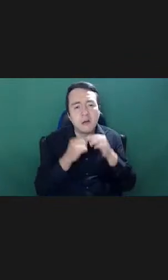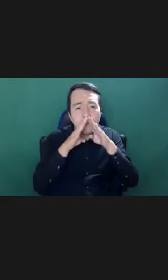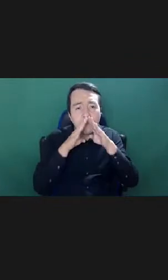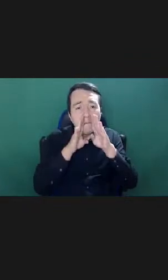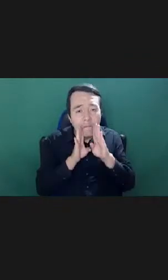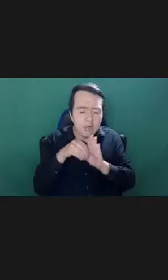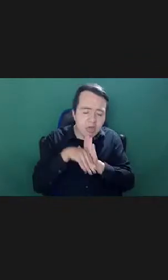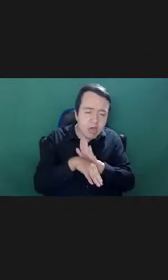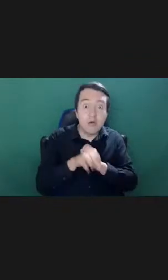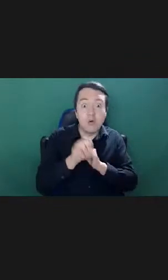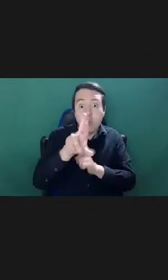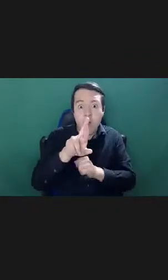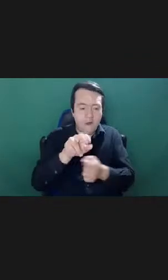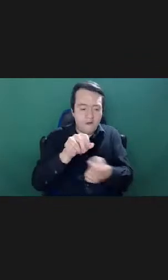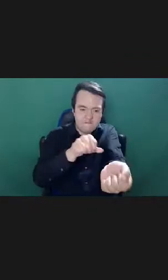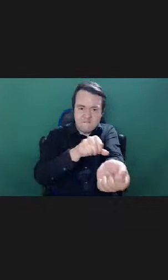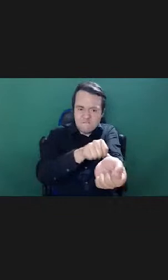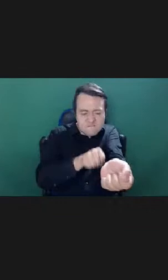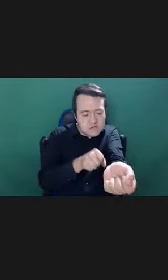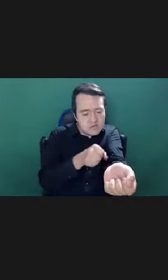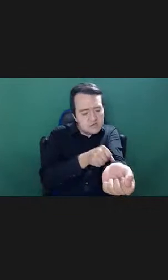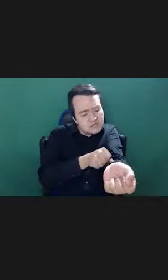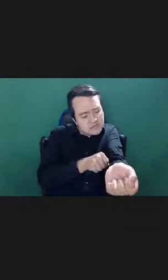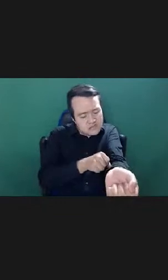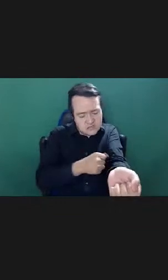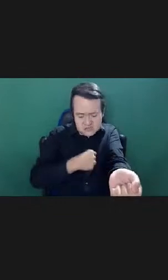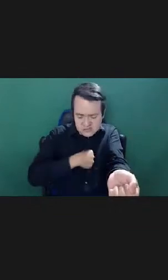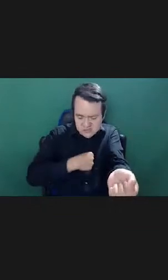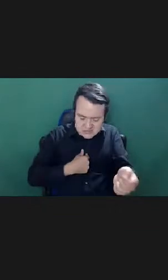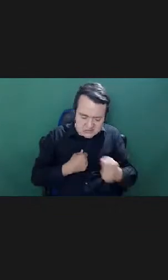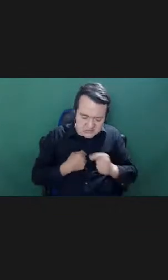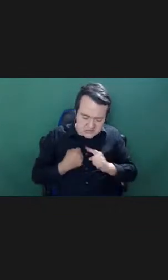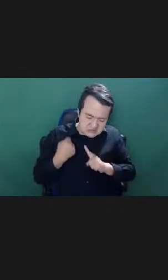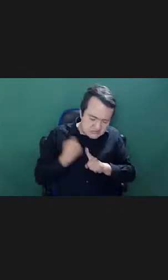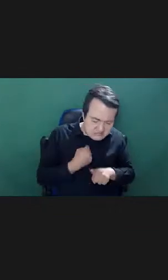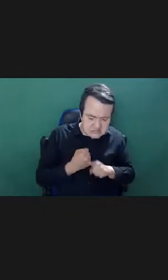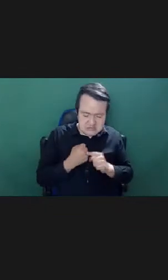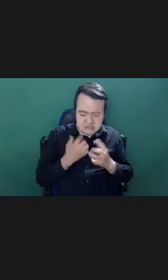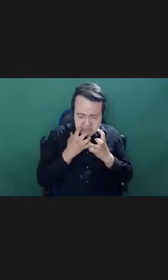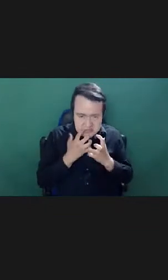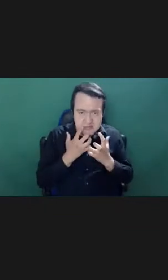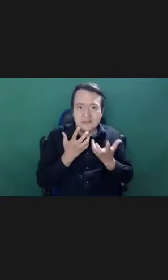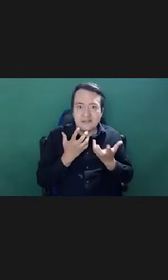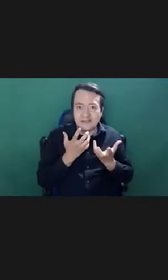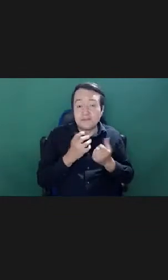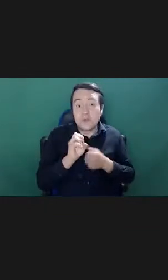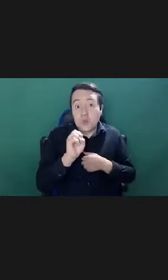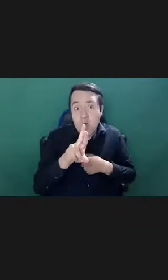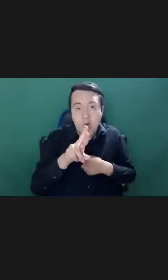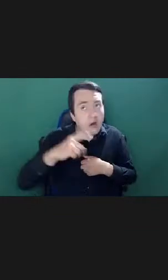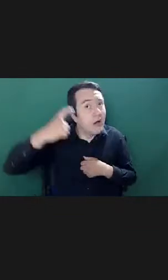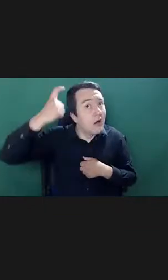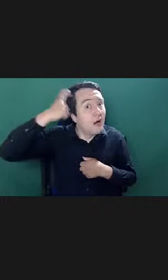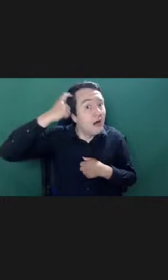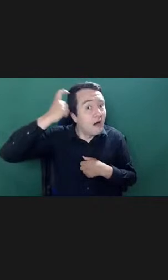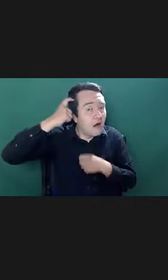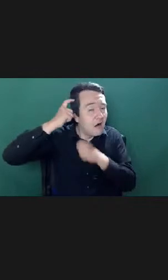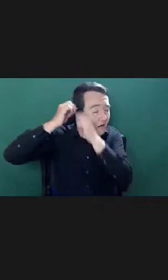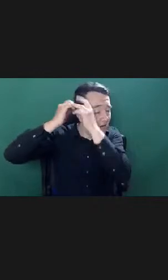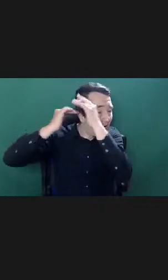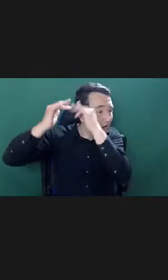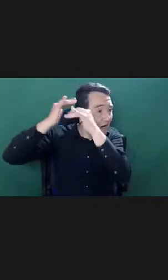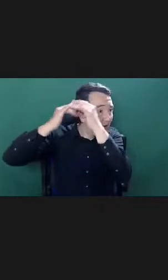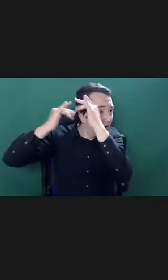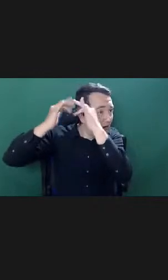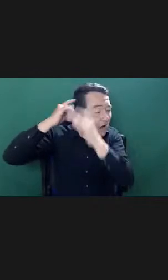pain. But also in Canada, 20 to 30% of the burden due to substance use. In this case, the light brown shows the impact of the opioid